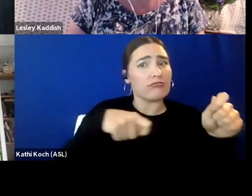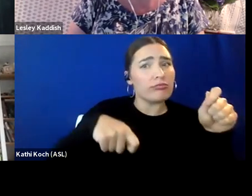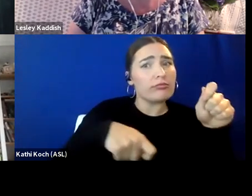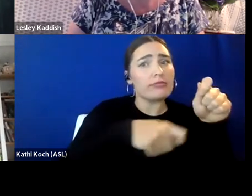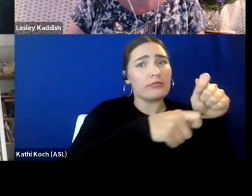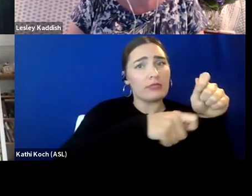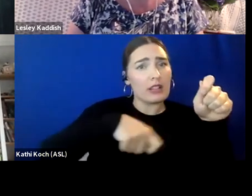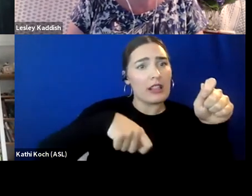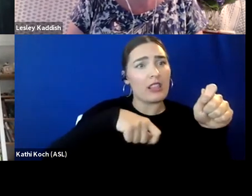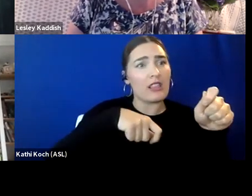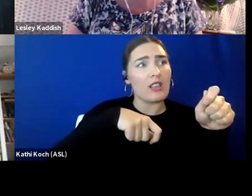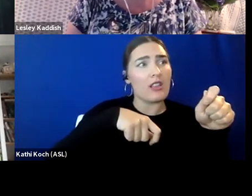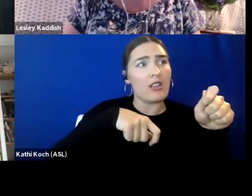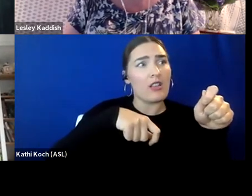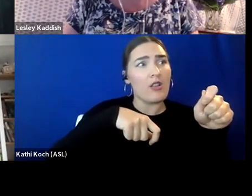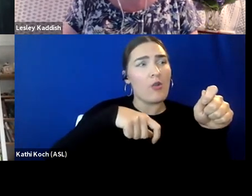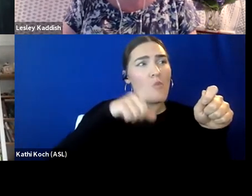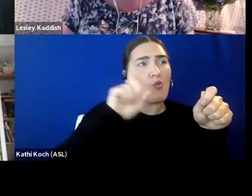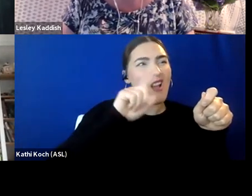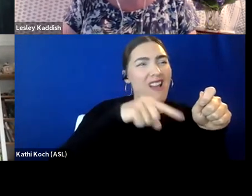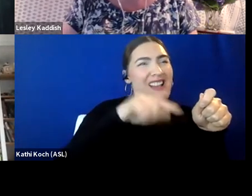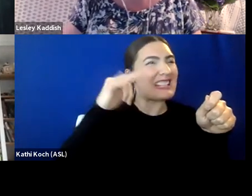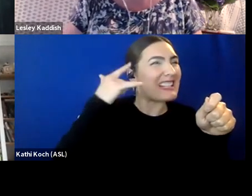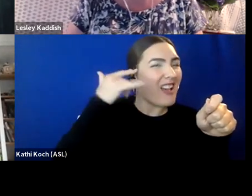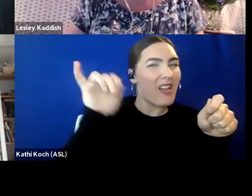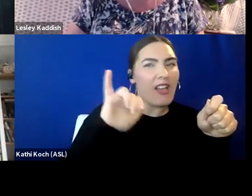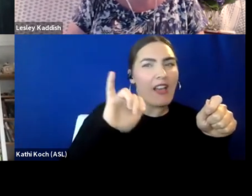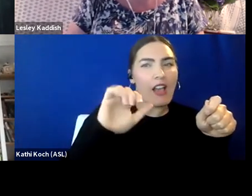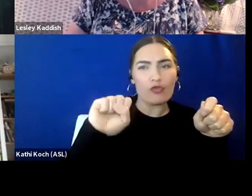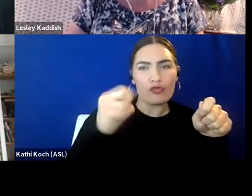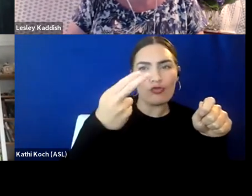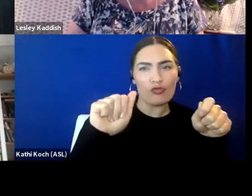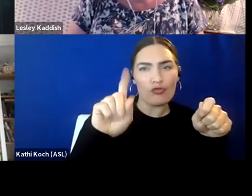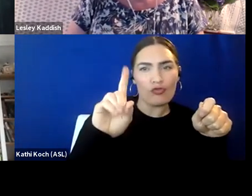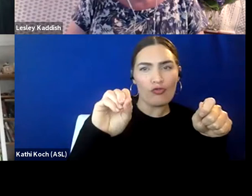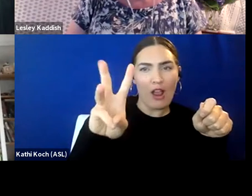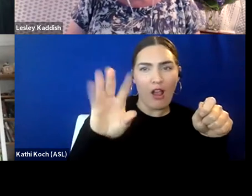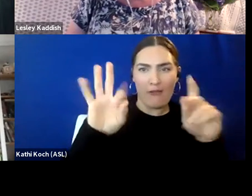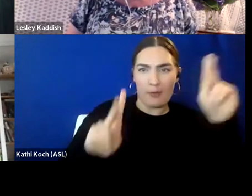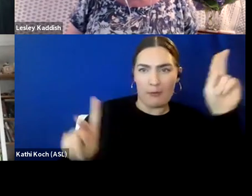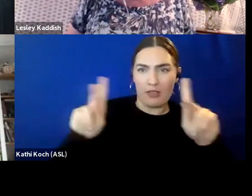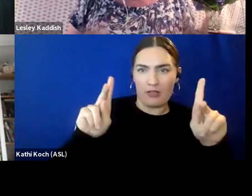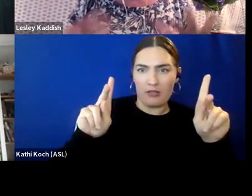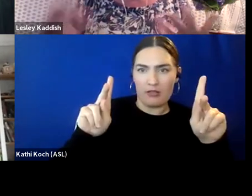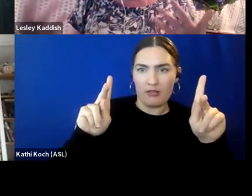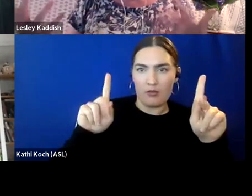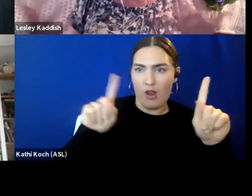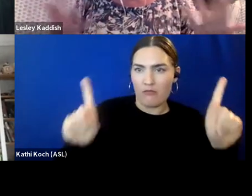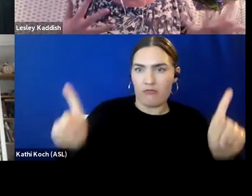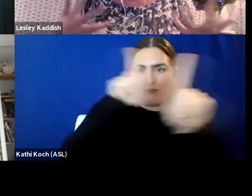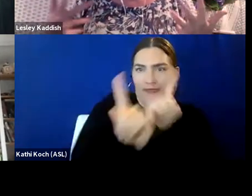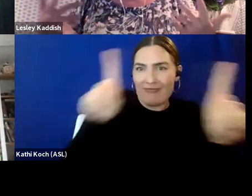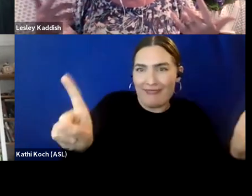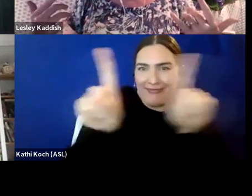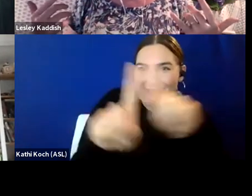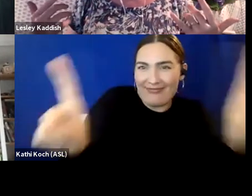the movement of shadows coming in and out of one another? And so our conversations really were like